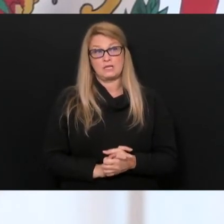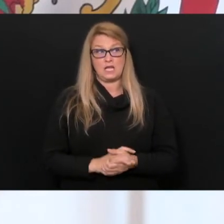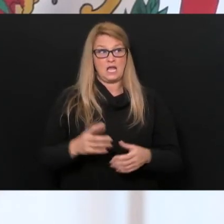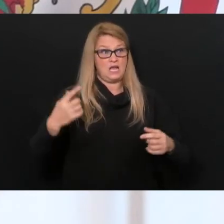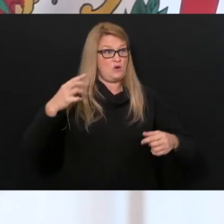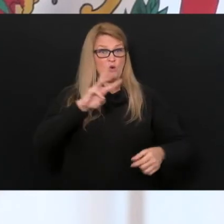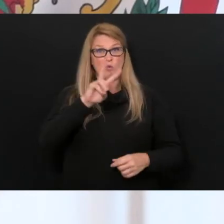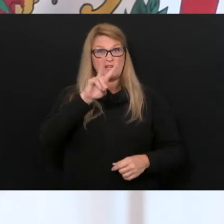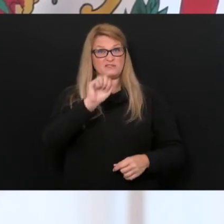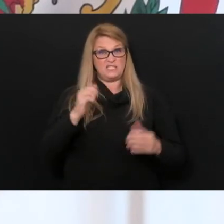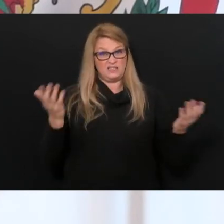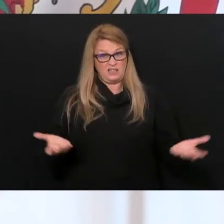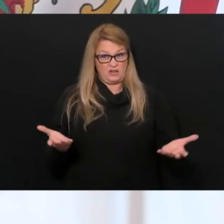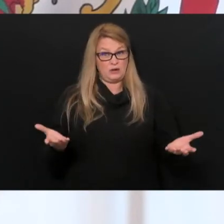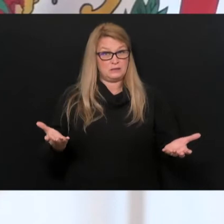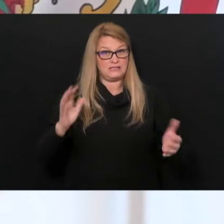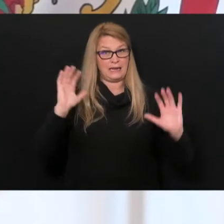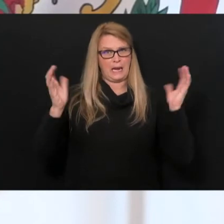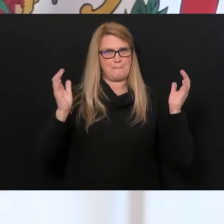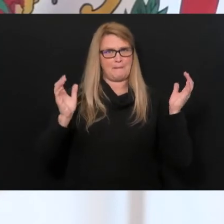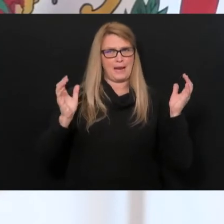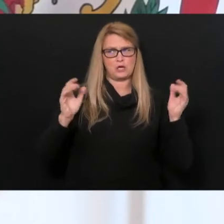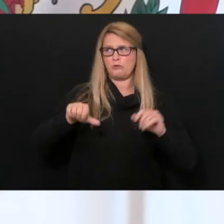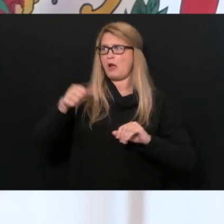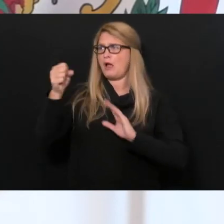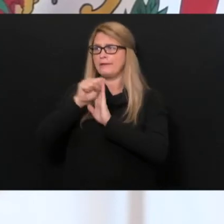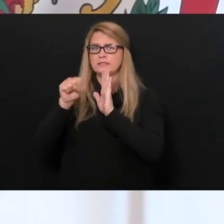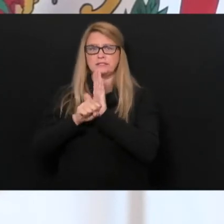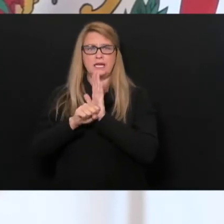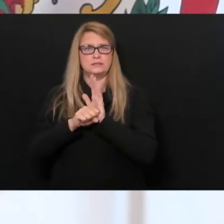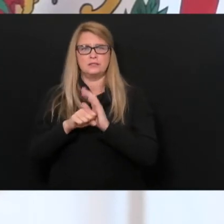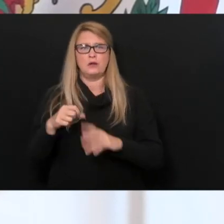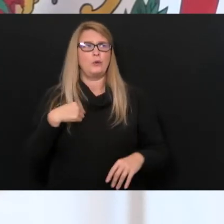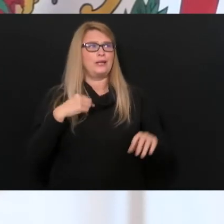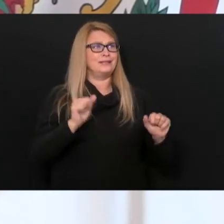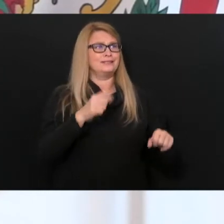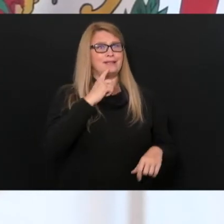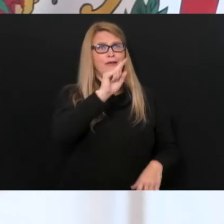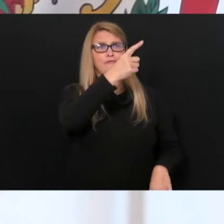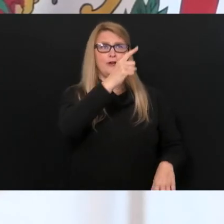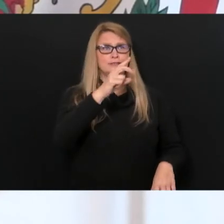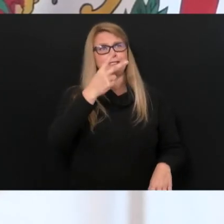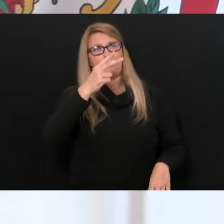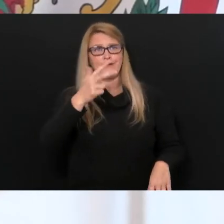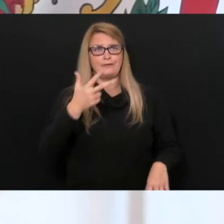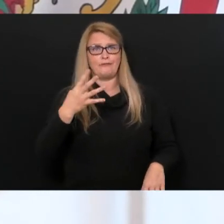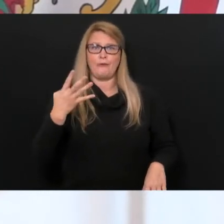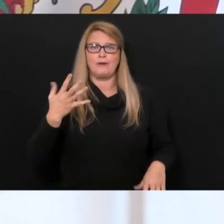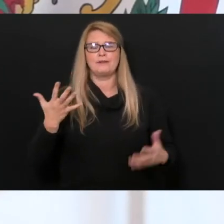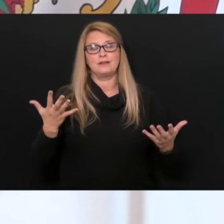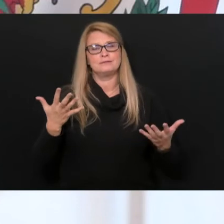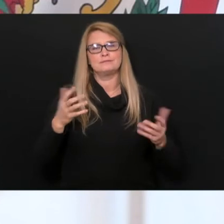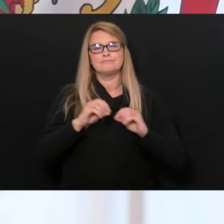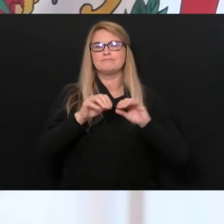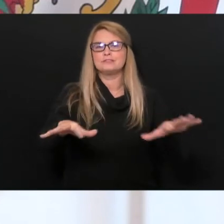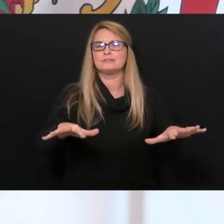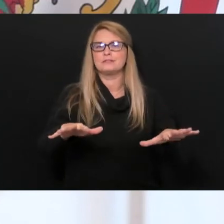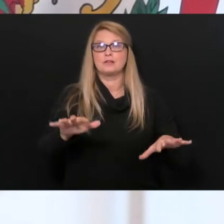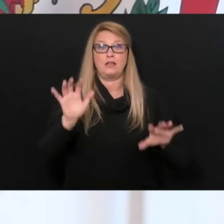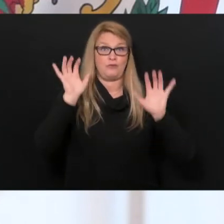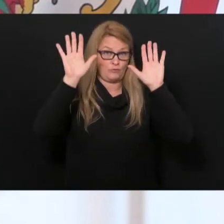states, we can sit back and say we're first or third or fifth in the whole country in getting them out. And that's great.